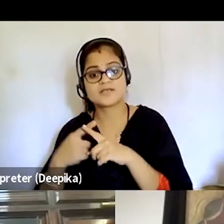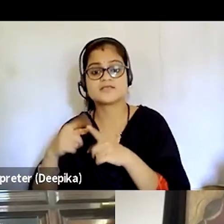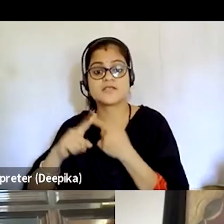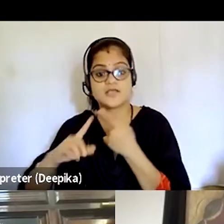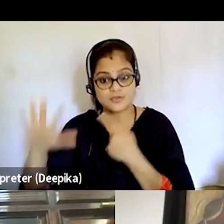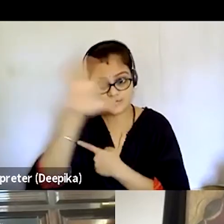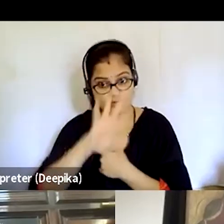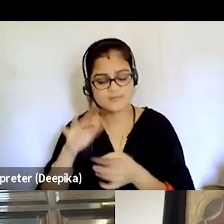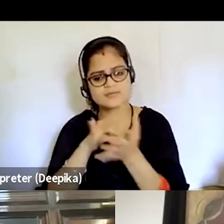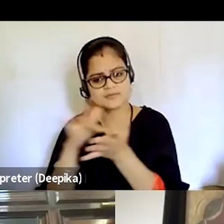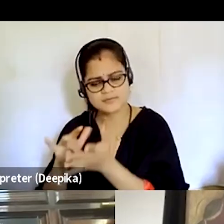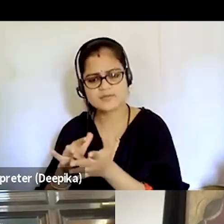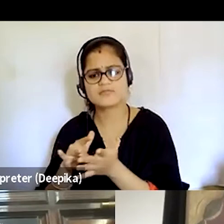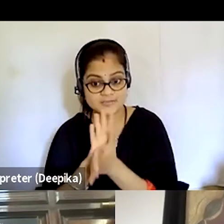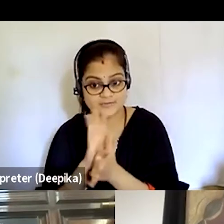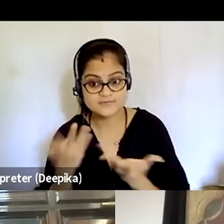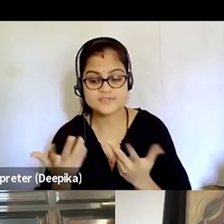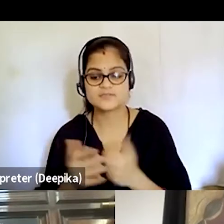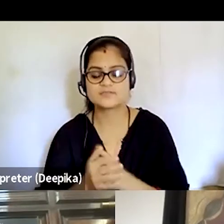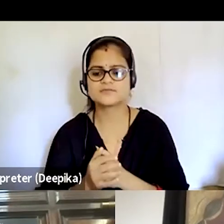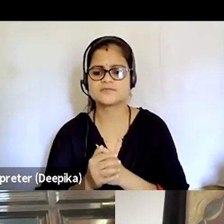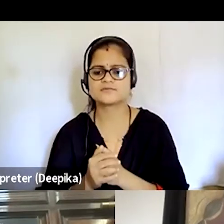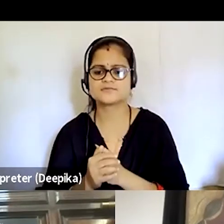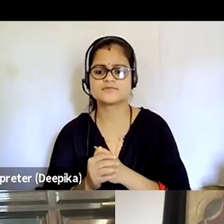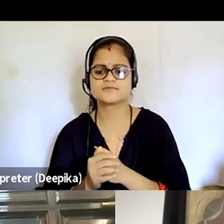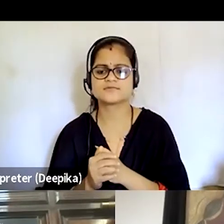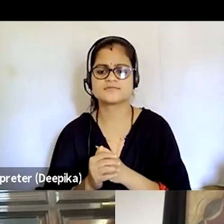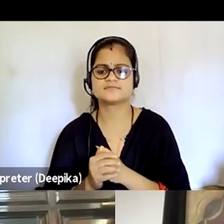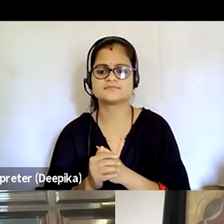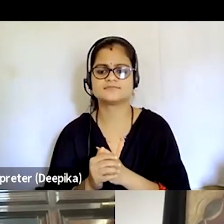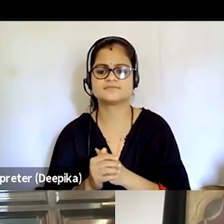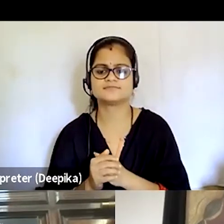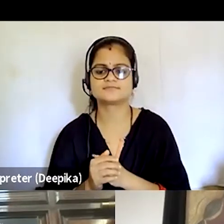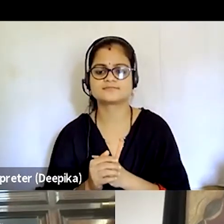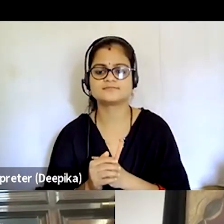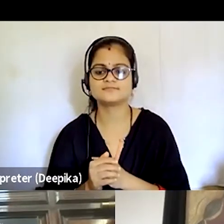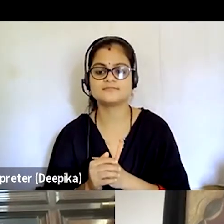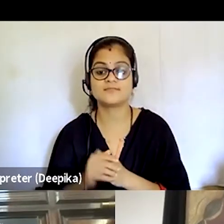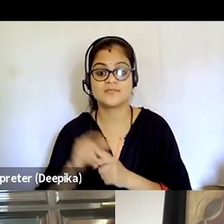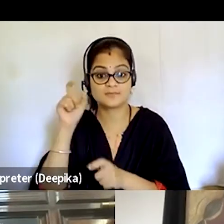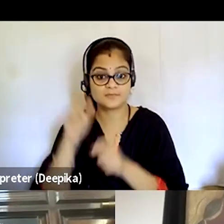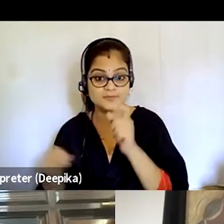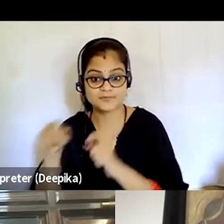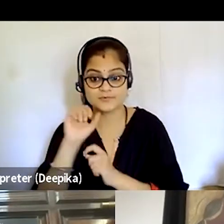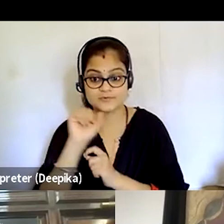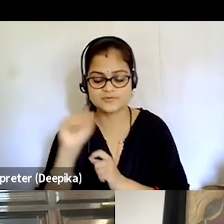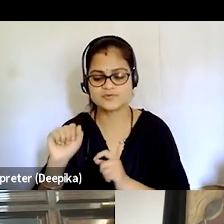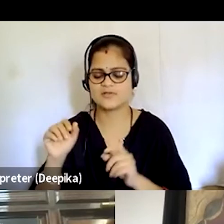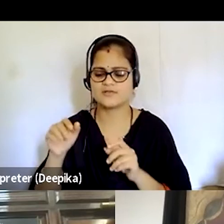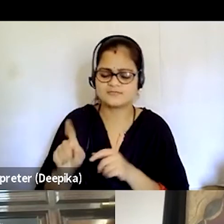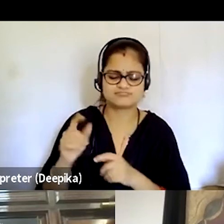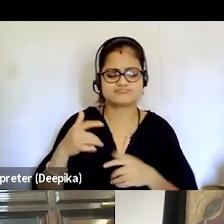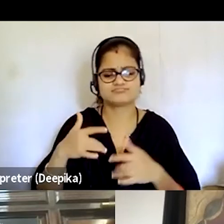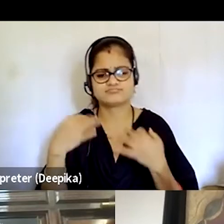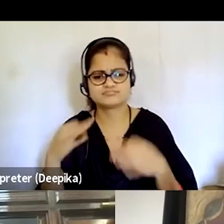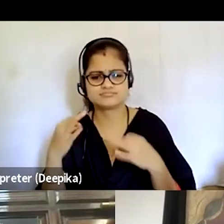amazing bands play. We've had, people getting off their seats and just dancing and not able